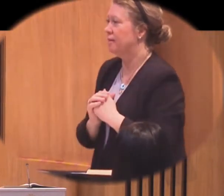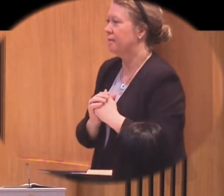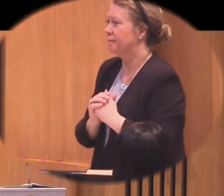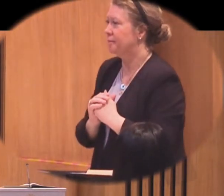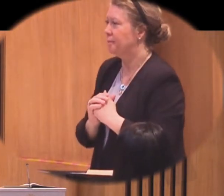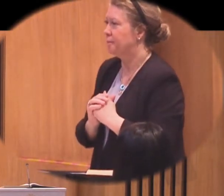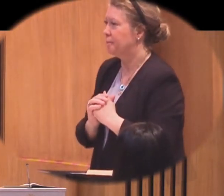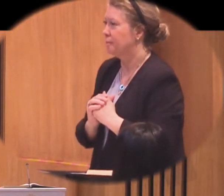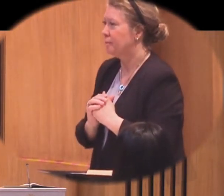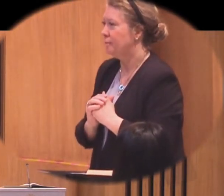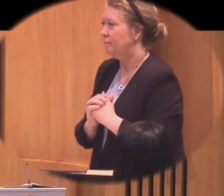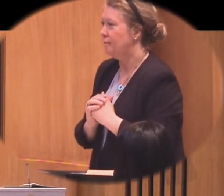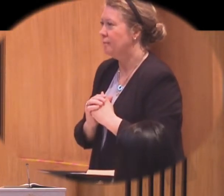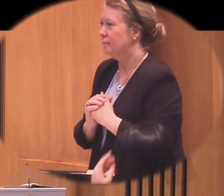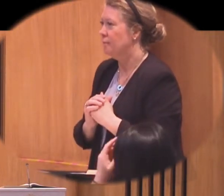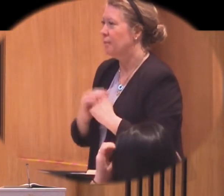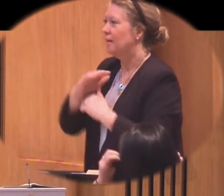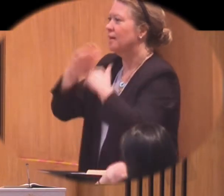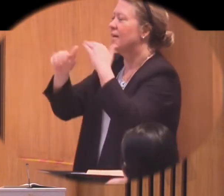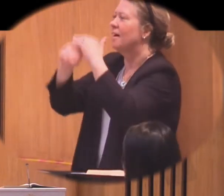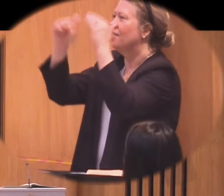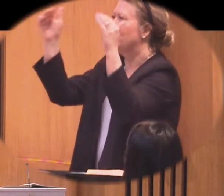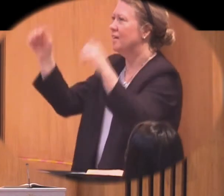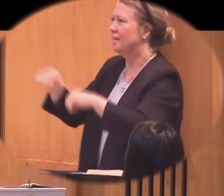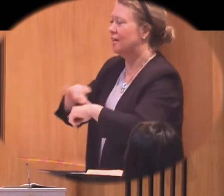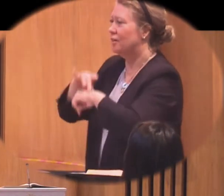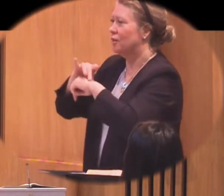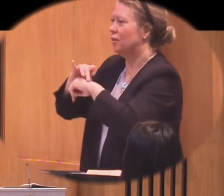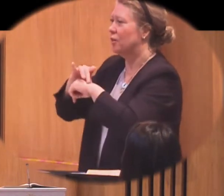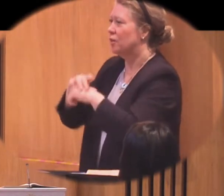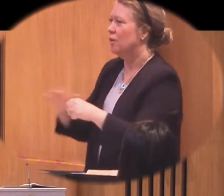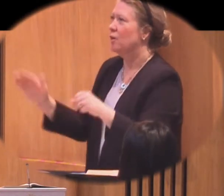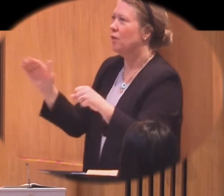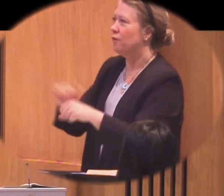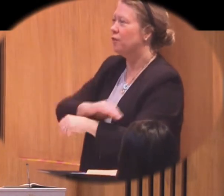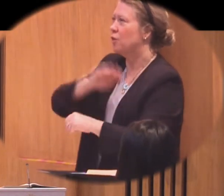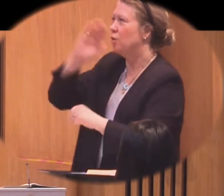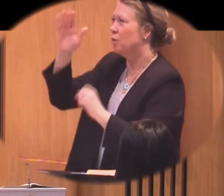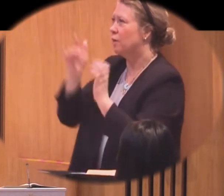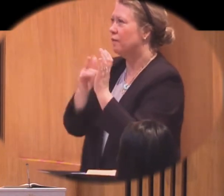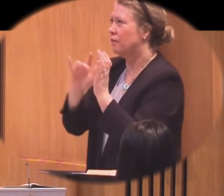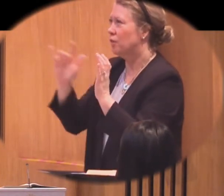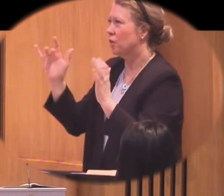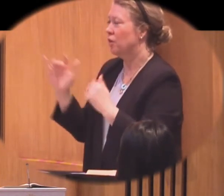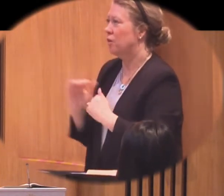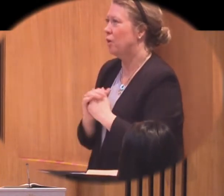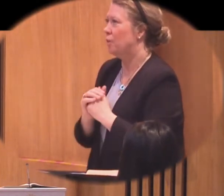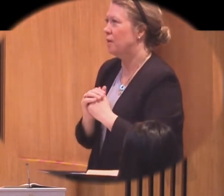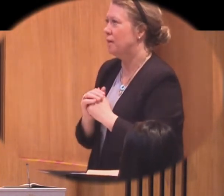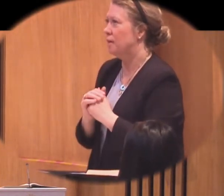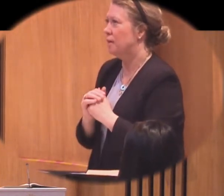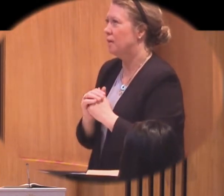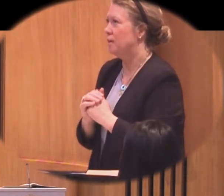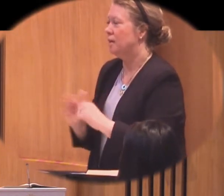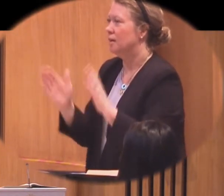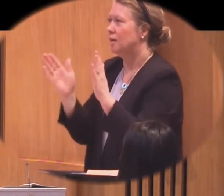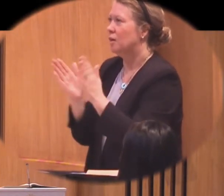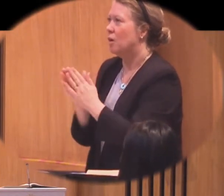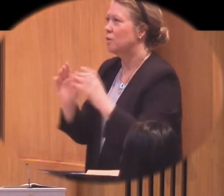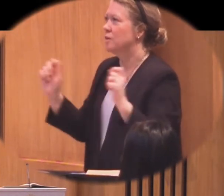God of hosts, heaven and earth are full of your glory.